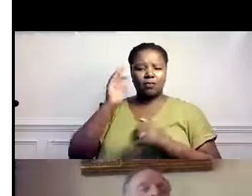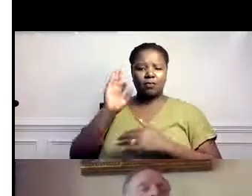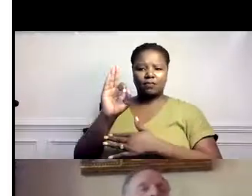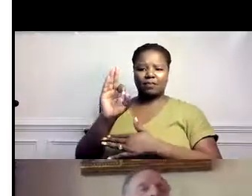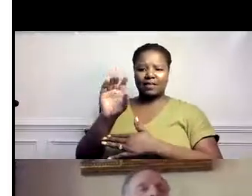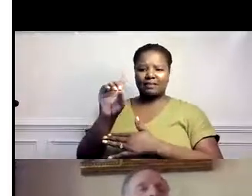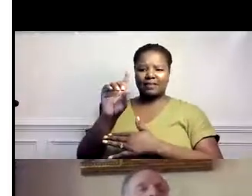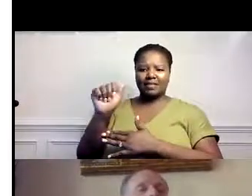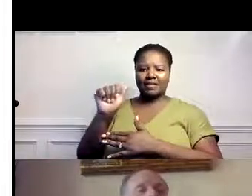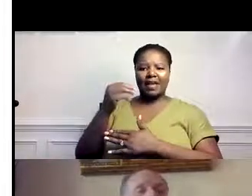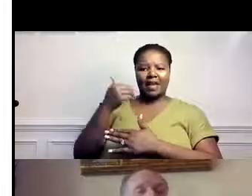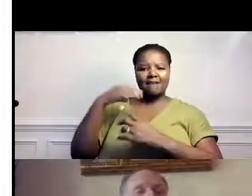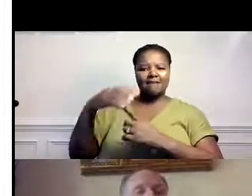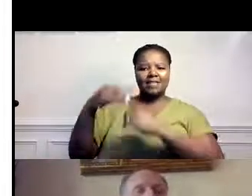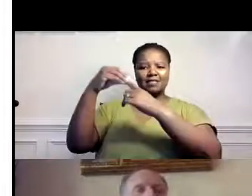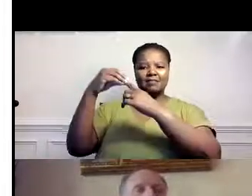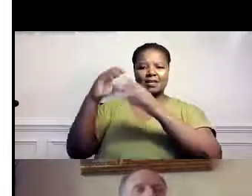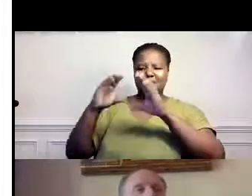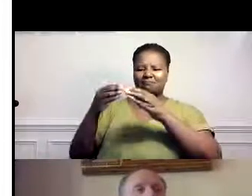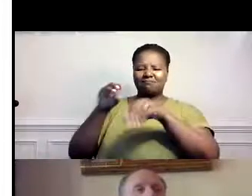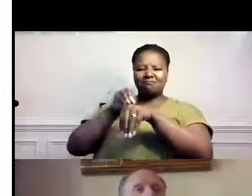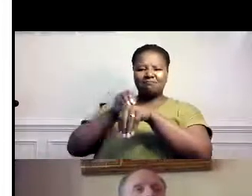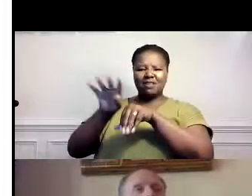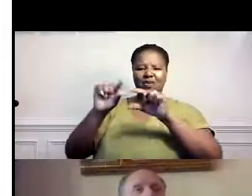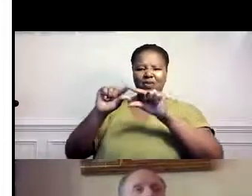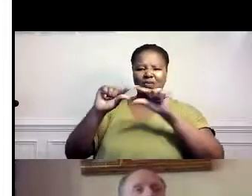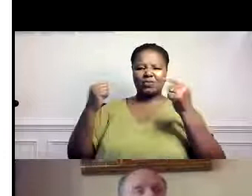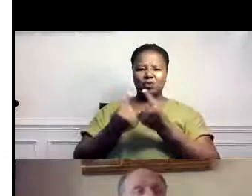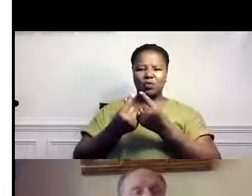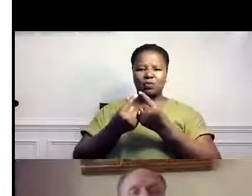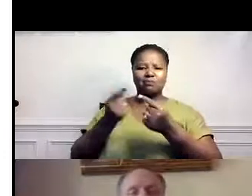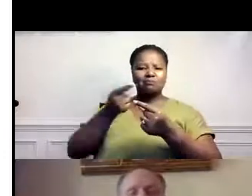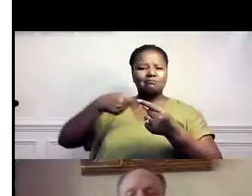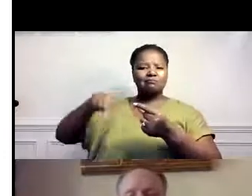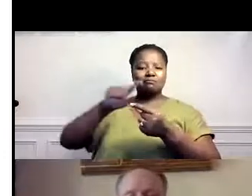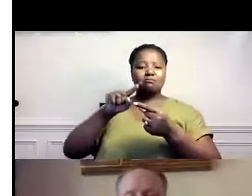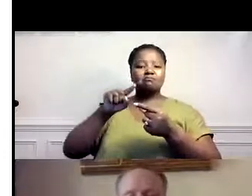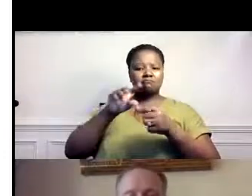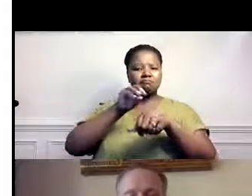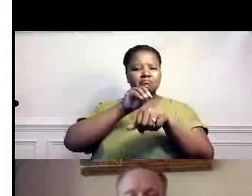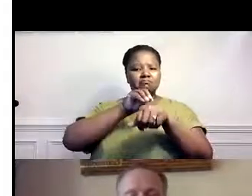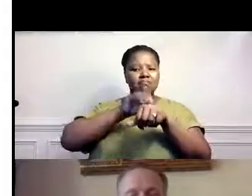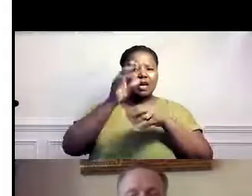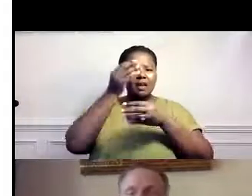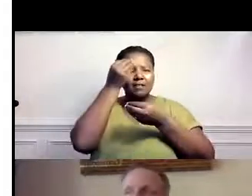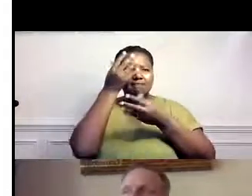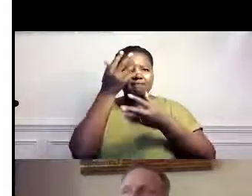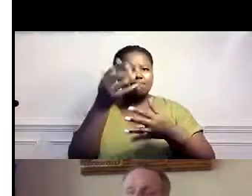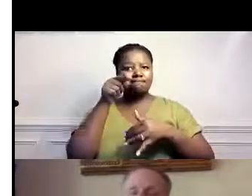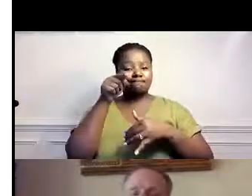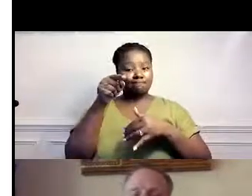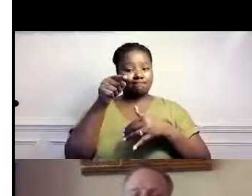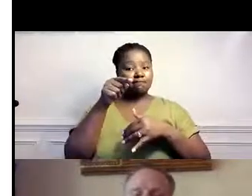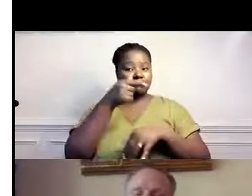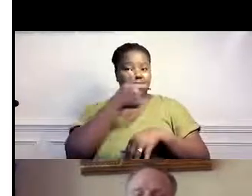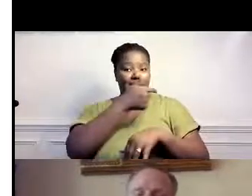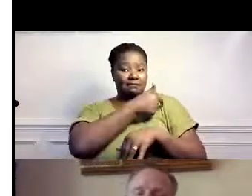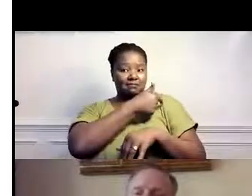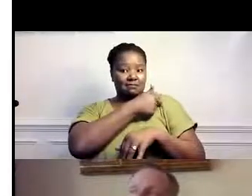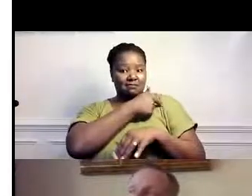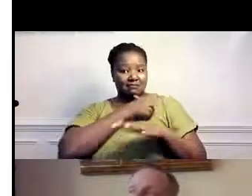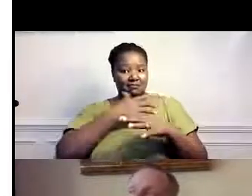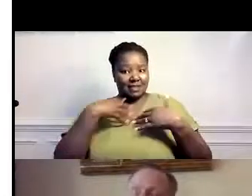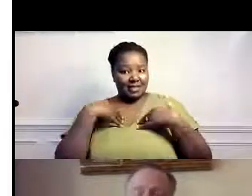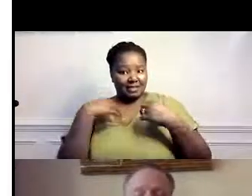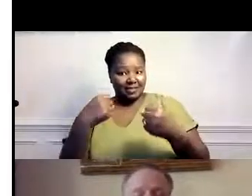group that advises on the safety and effectiveness of the vaccine. It's called the Advisory Committee